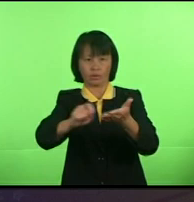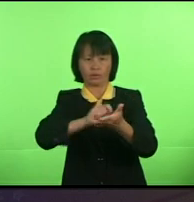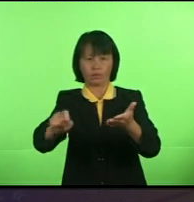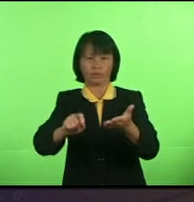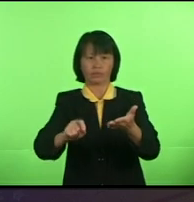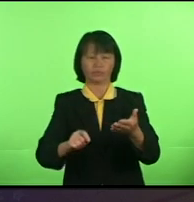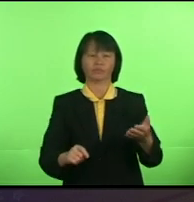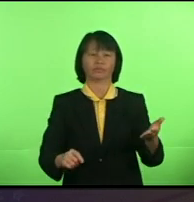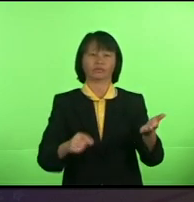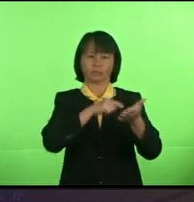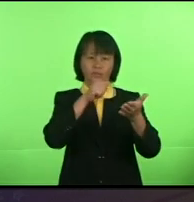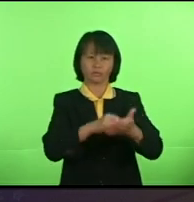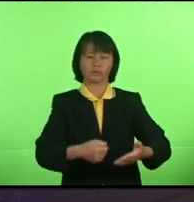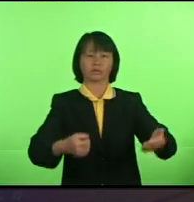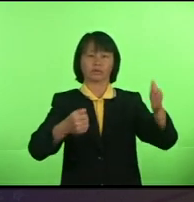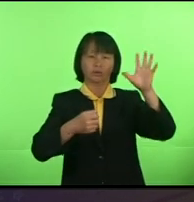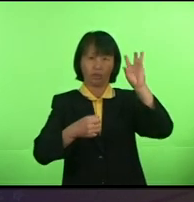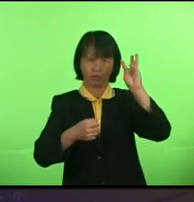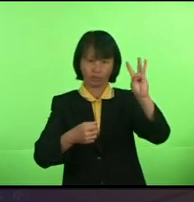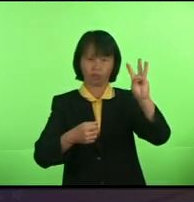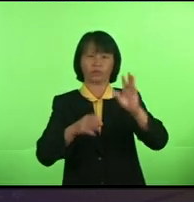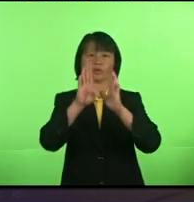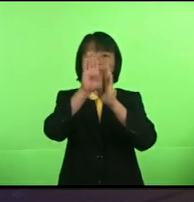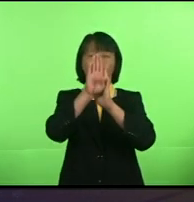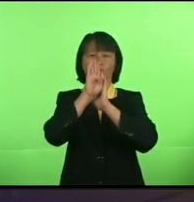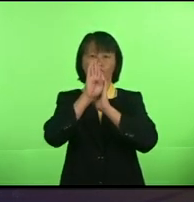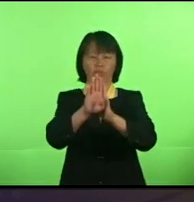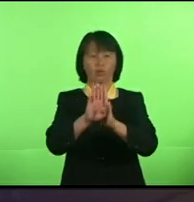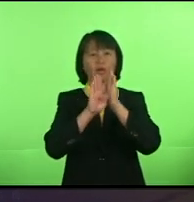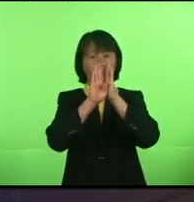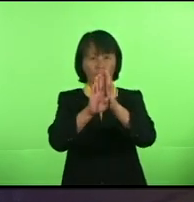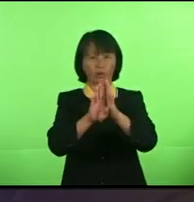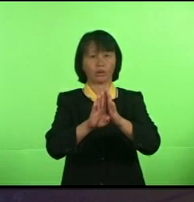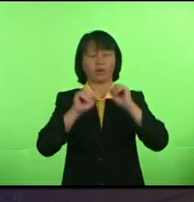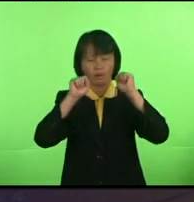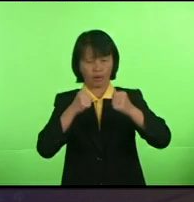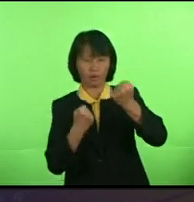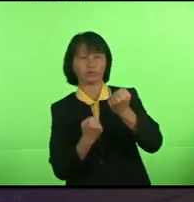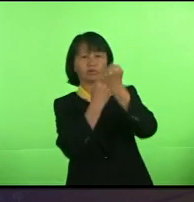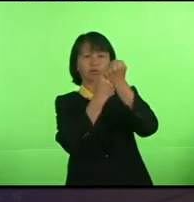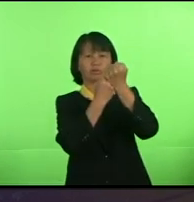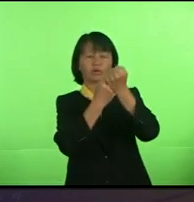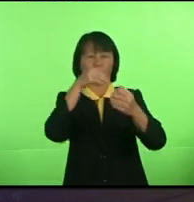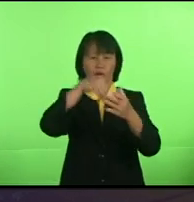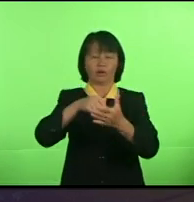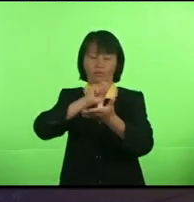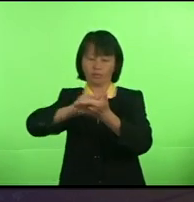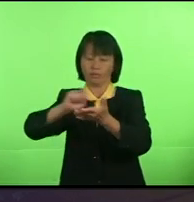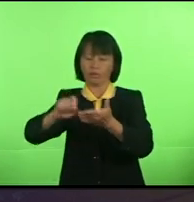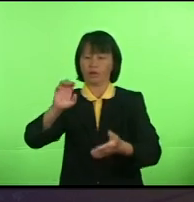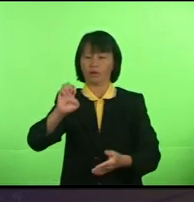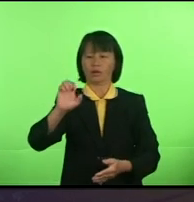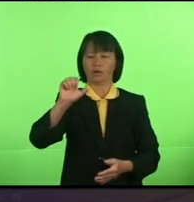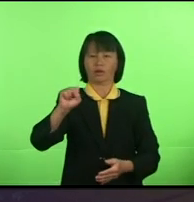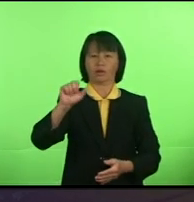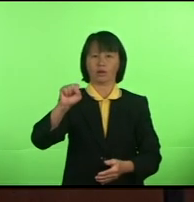these are 6 types of evidence that can support the evidence in your essay